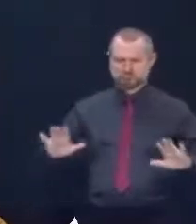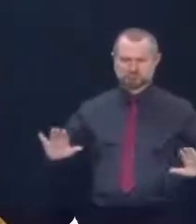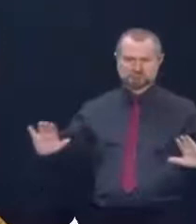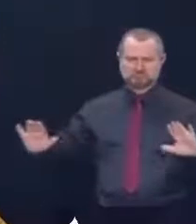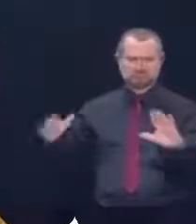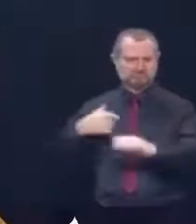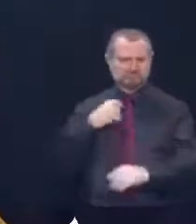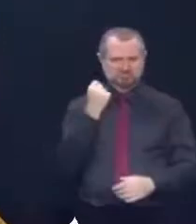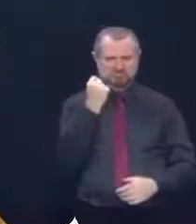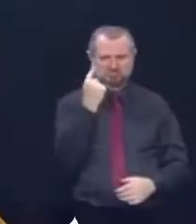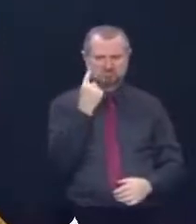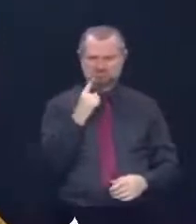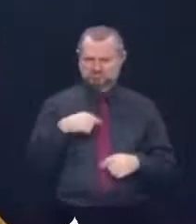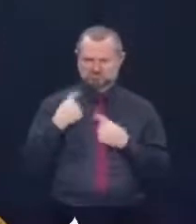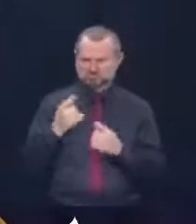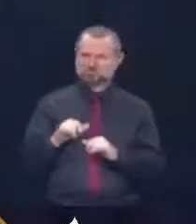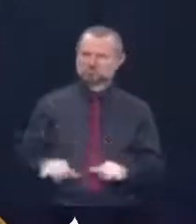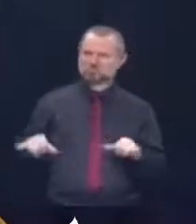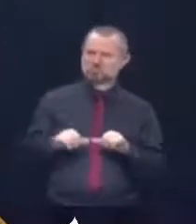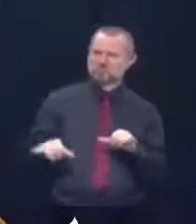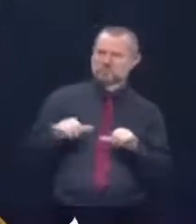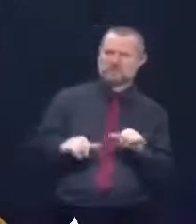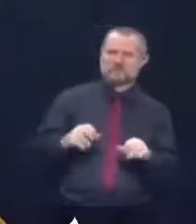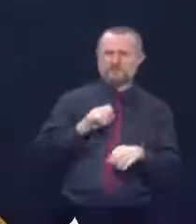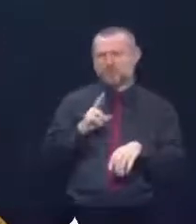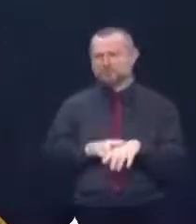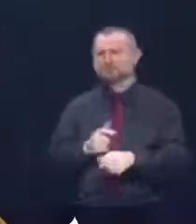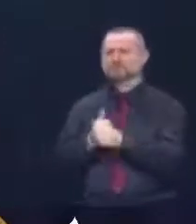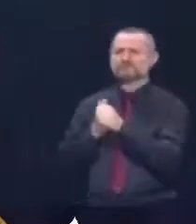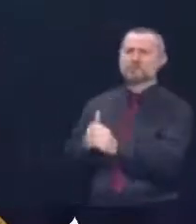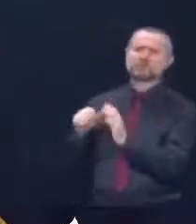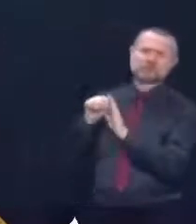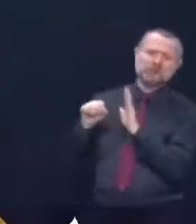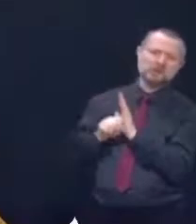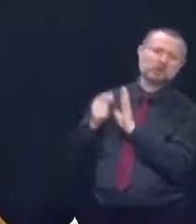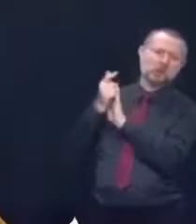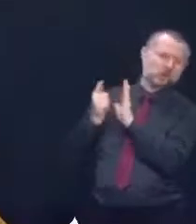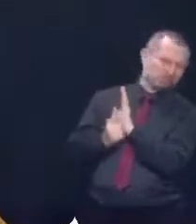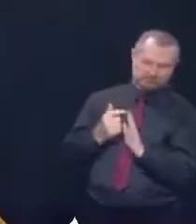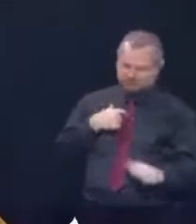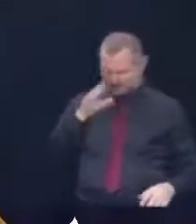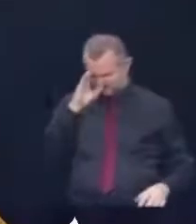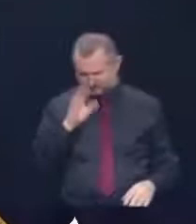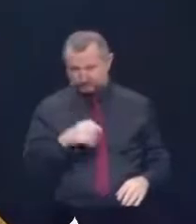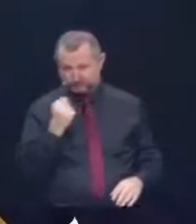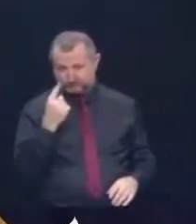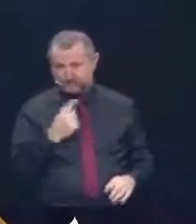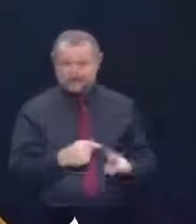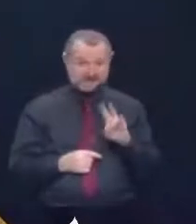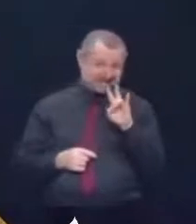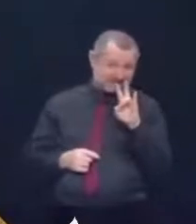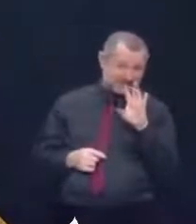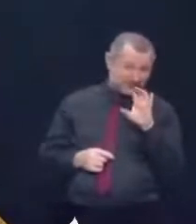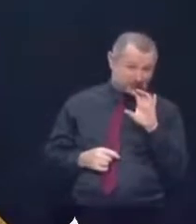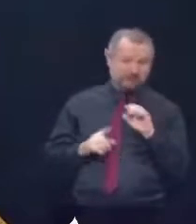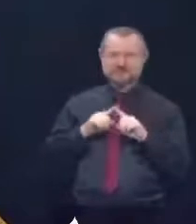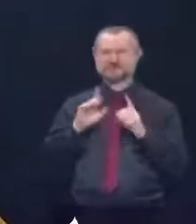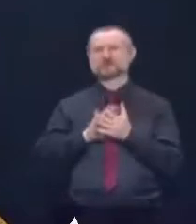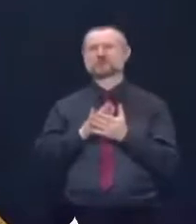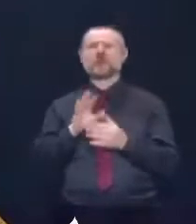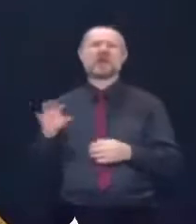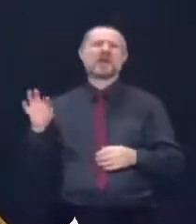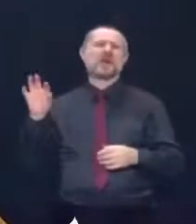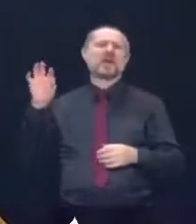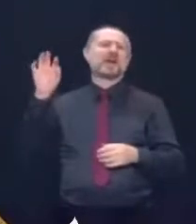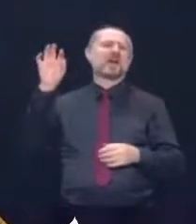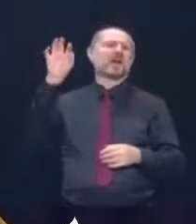normally happens, subject to state regulation always. 700 local school districts. I said, this is what we'll do. You